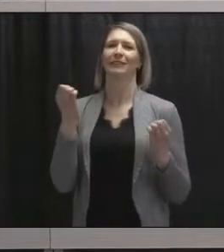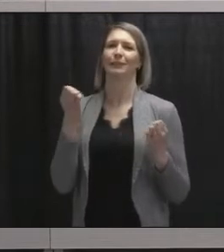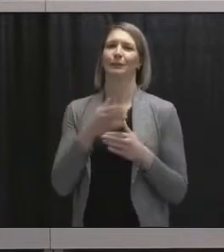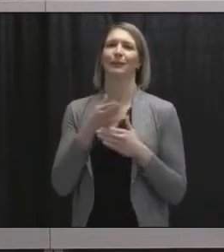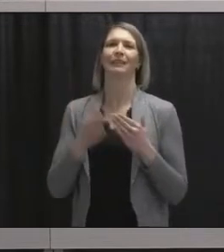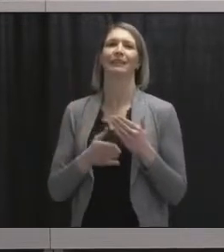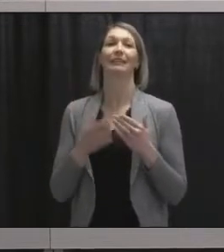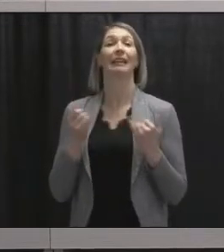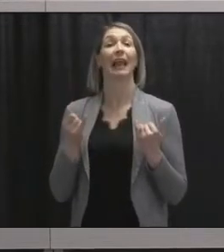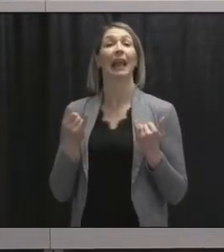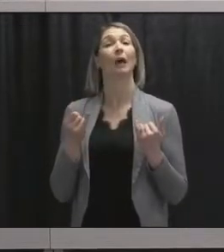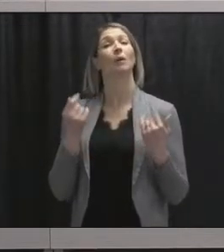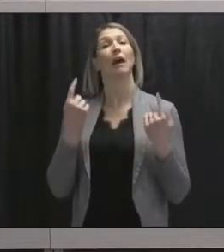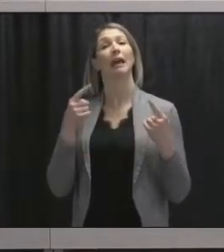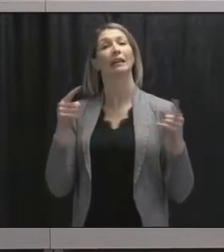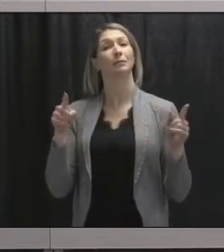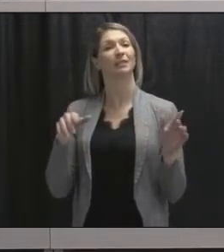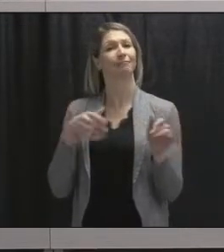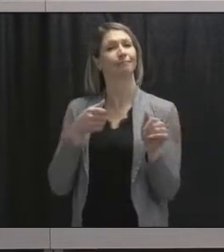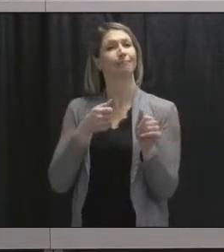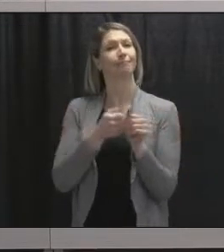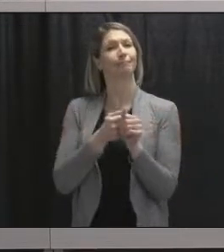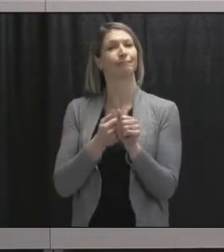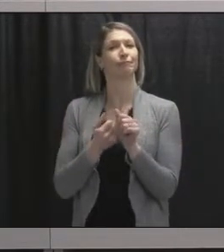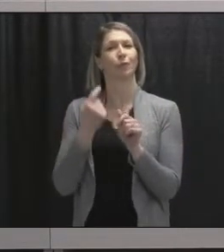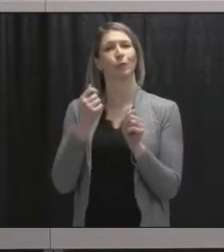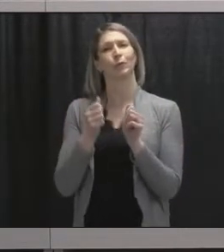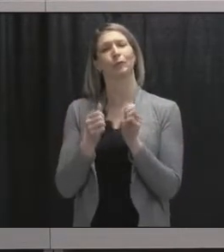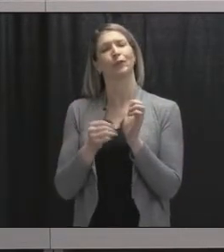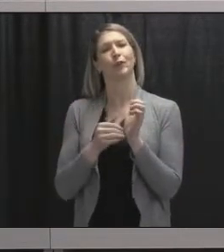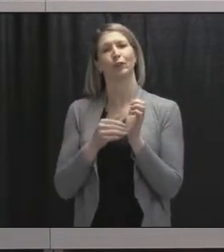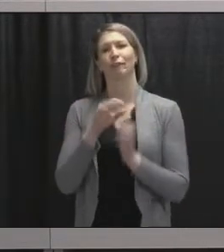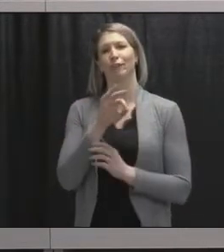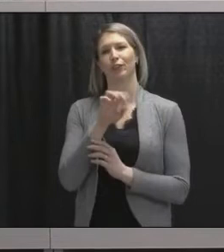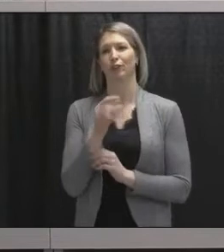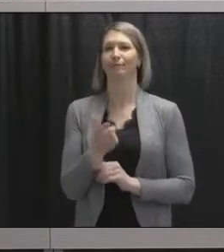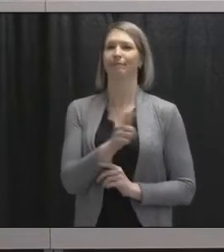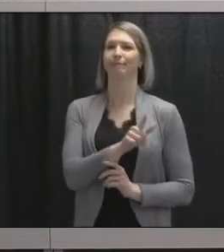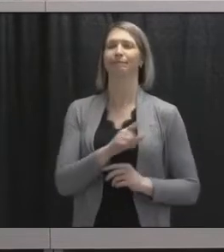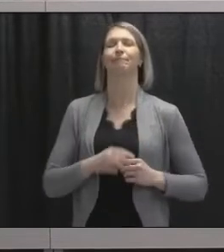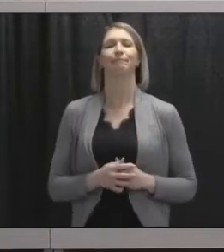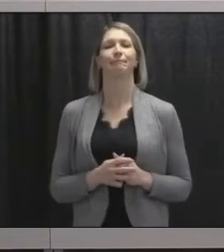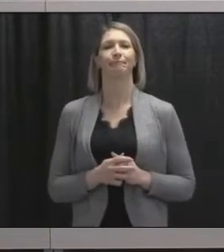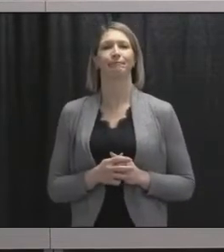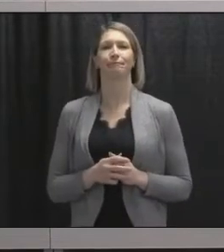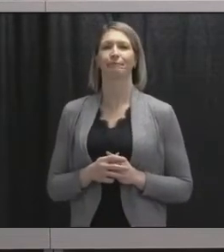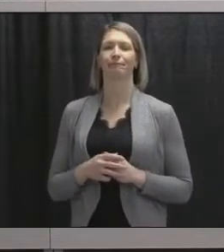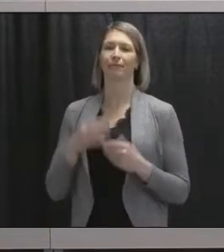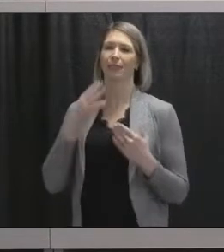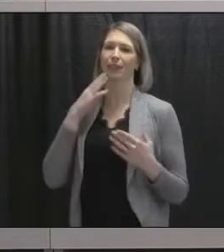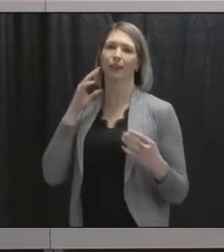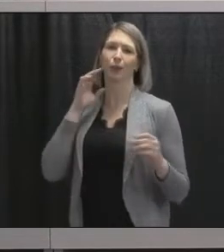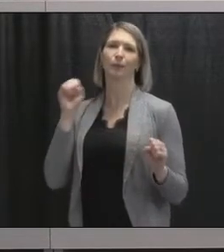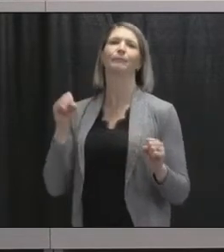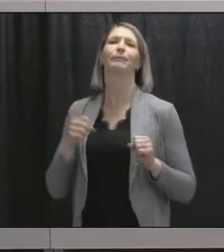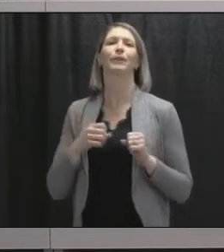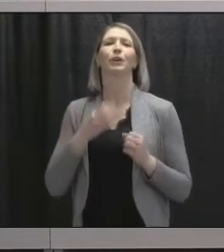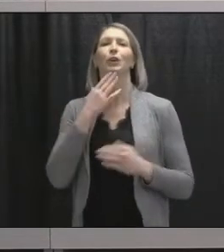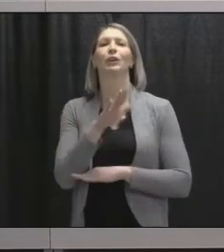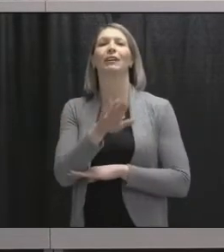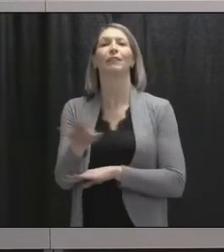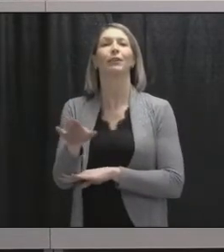media availability with Dr. Fitzgerald and our most recent update. Thank you, Premier. Good afternoon,